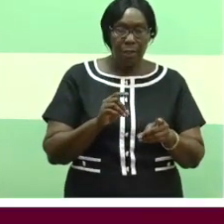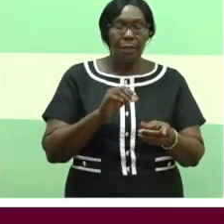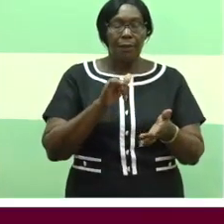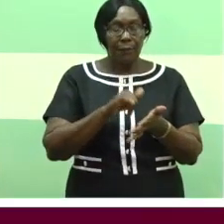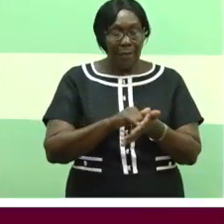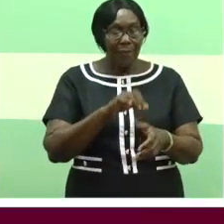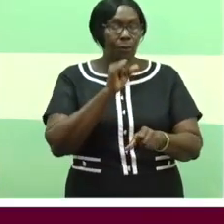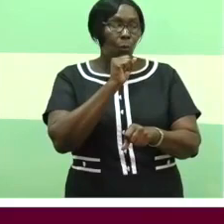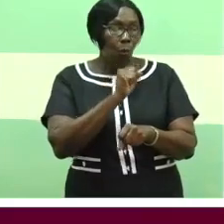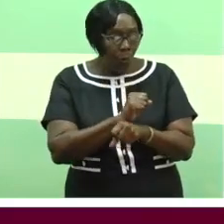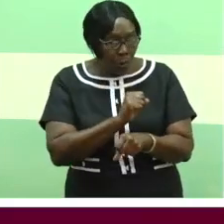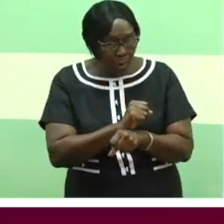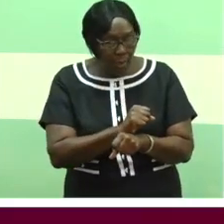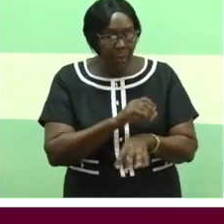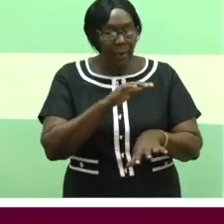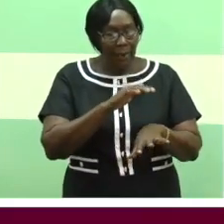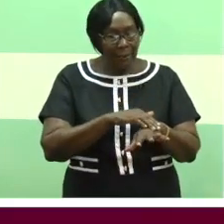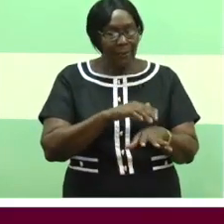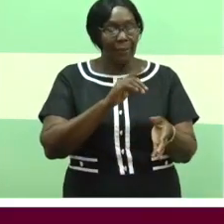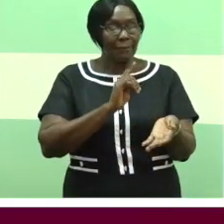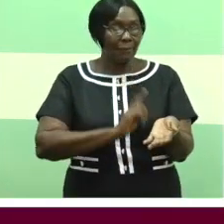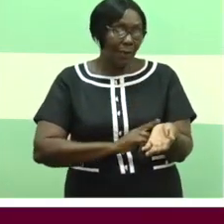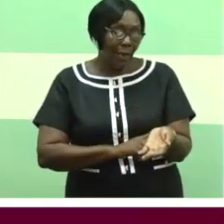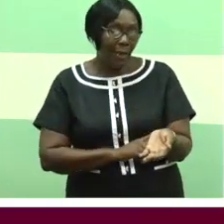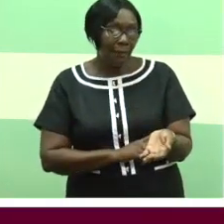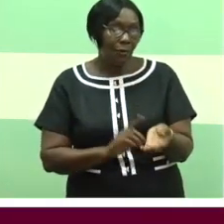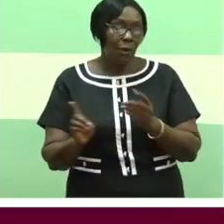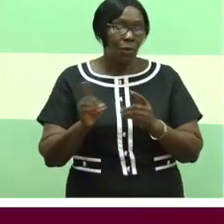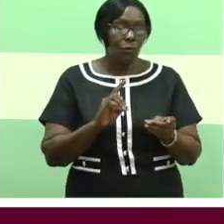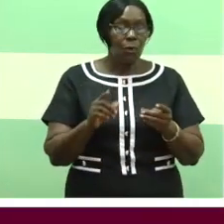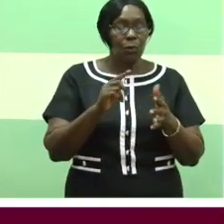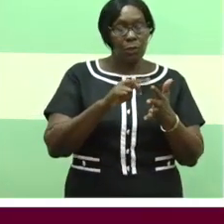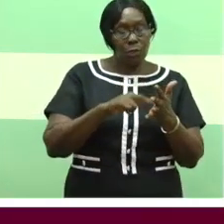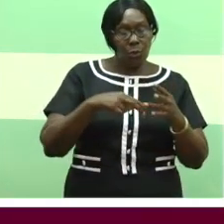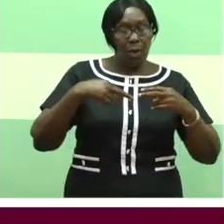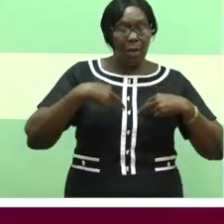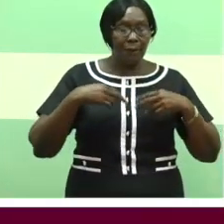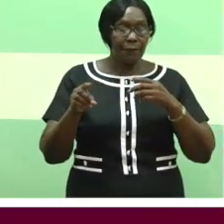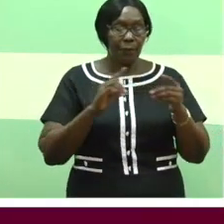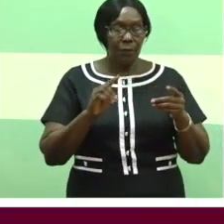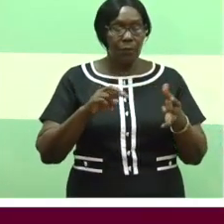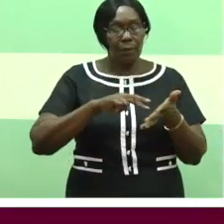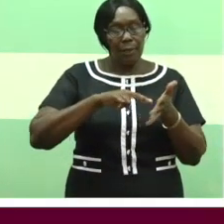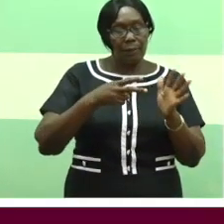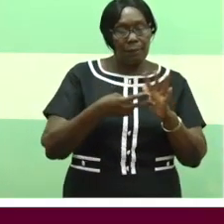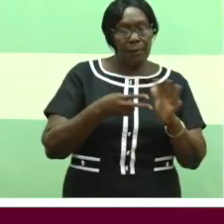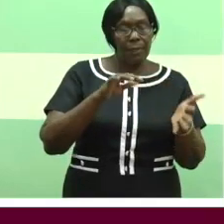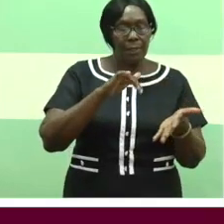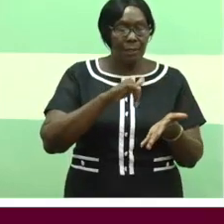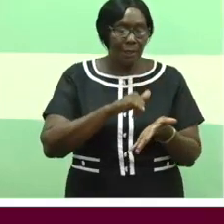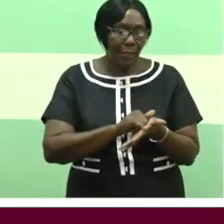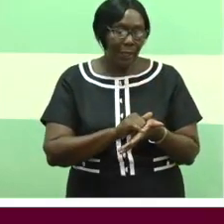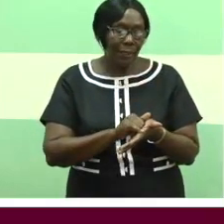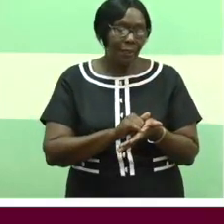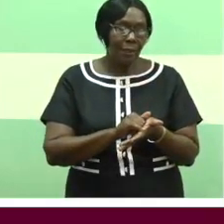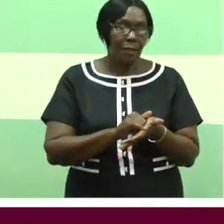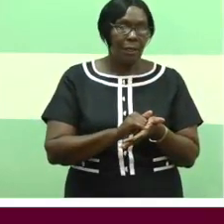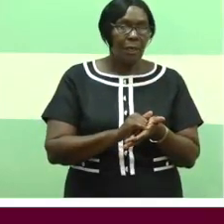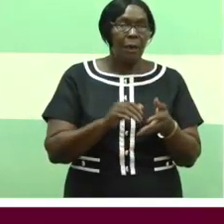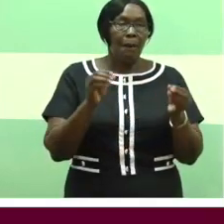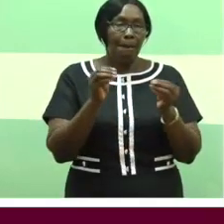that specific activity. You are there doing what you are supposed to do. So it means that you will